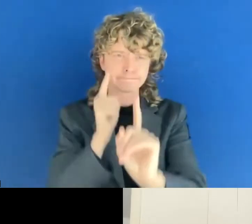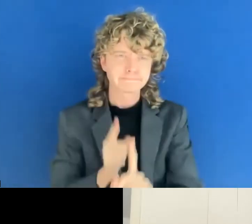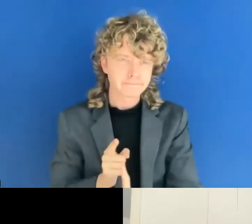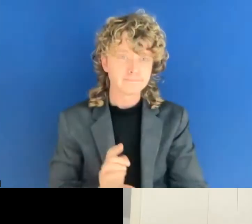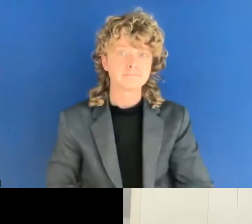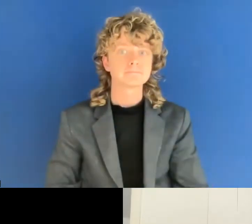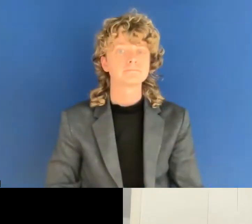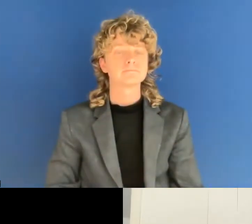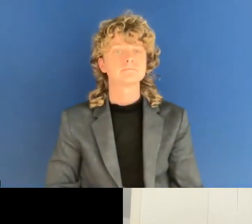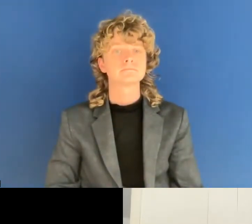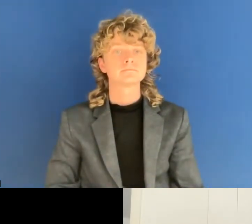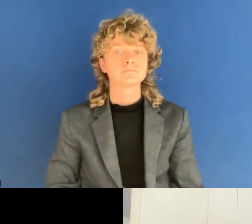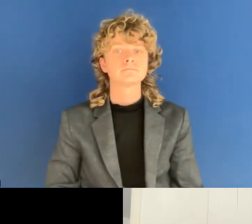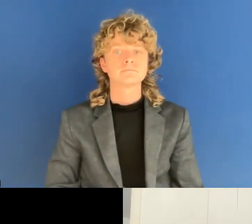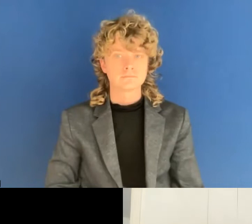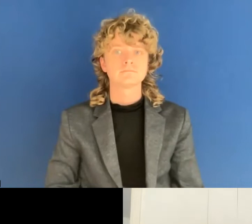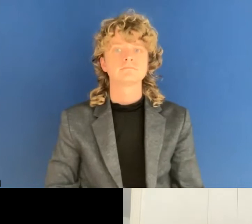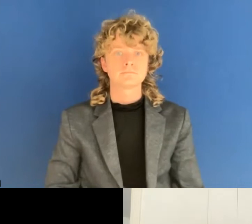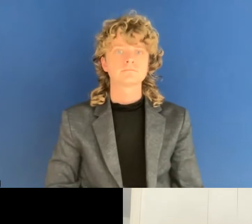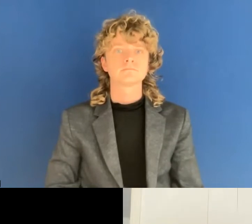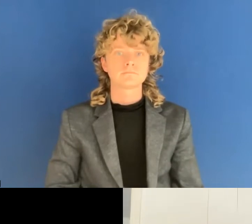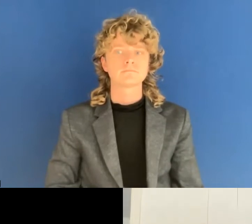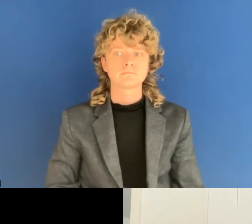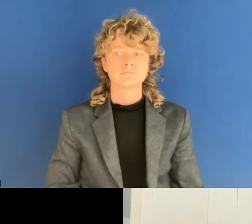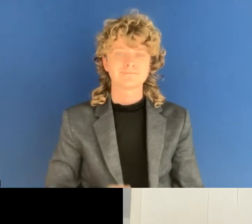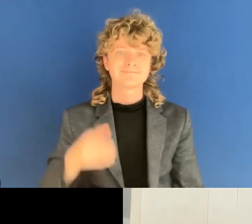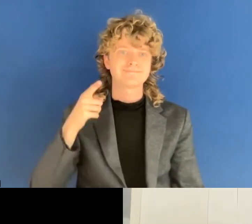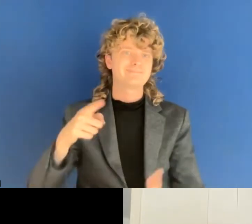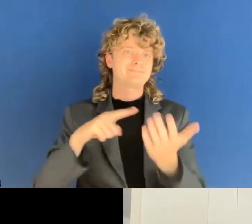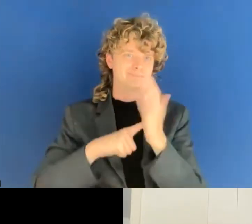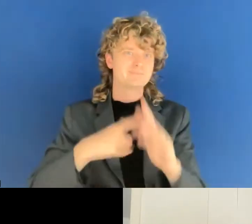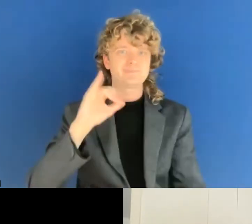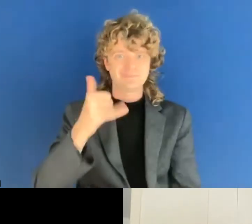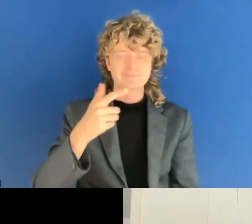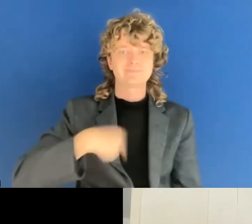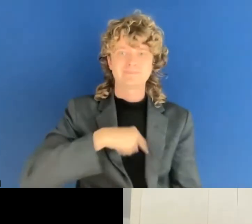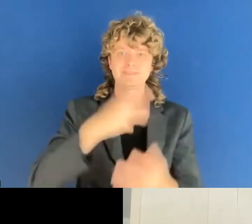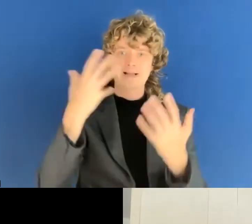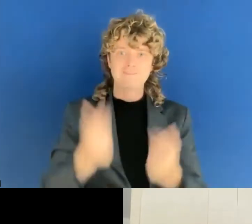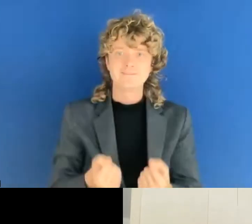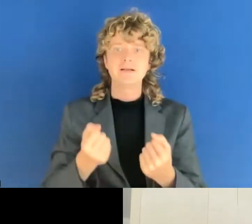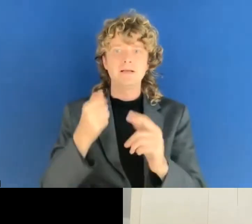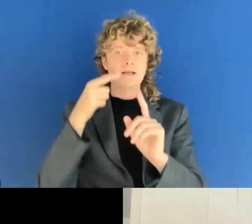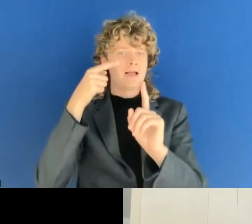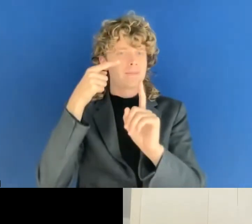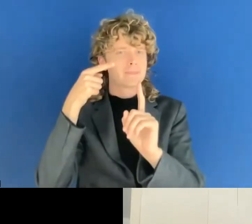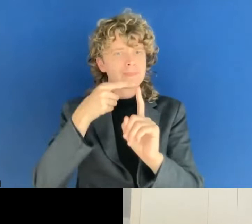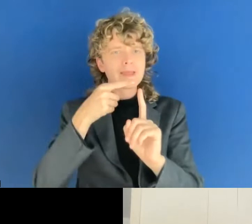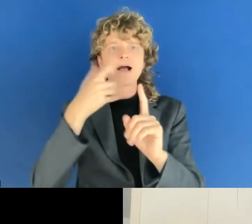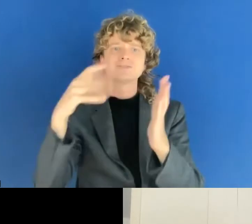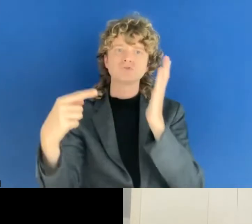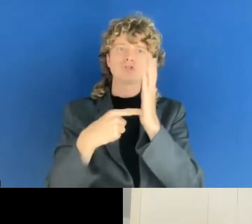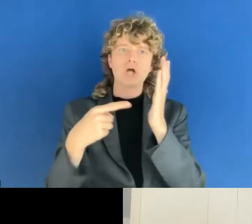a technology layer that needs to support for real-time text. So protocols, communication